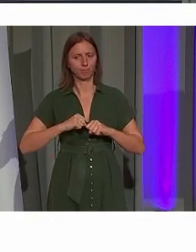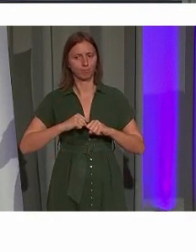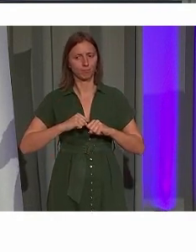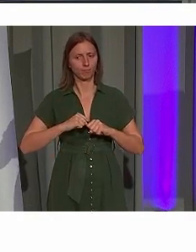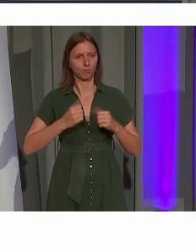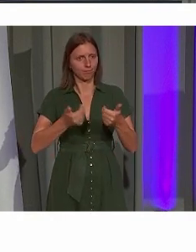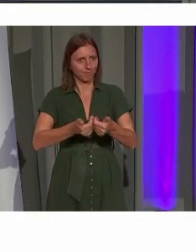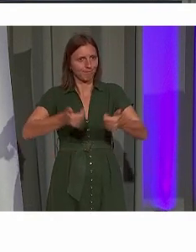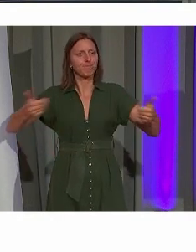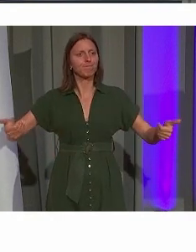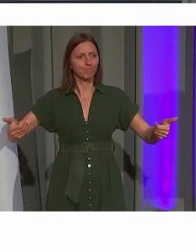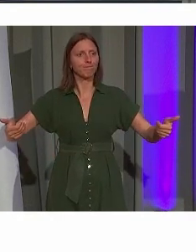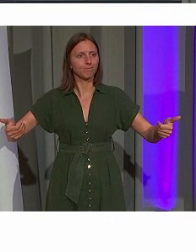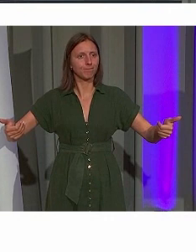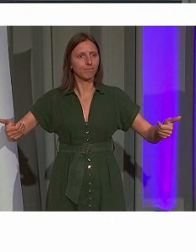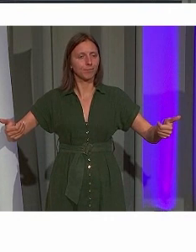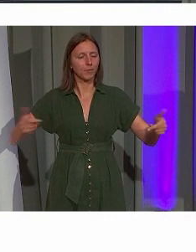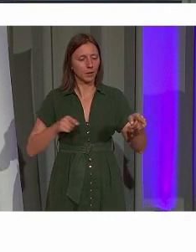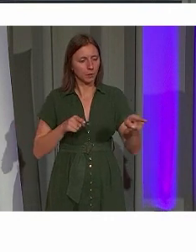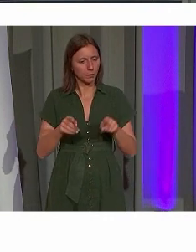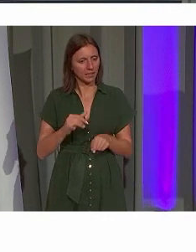and